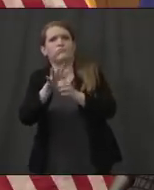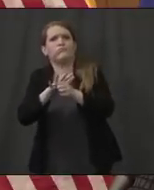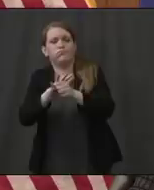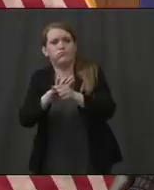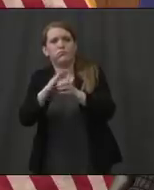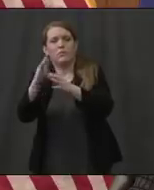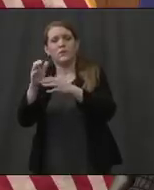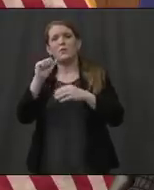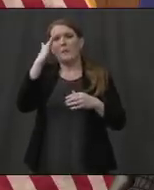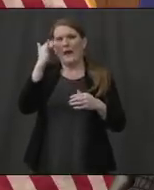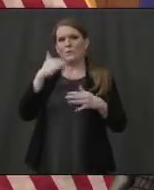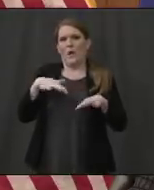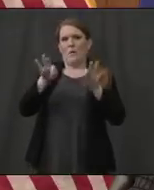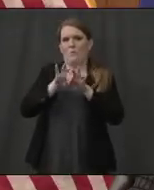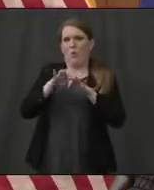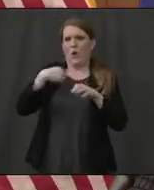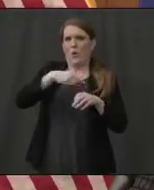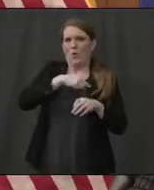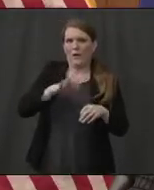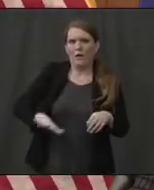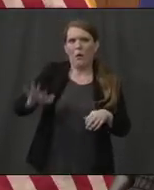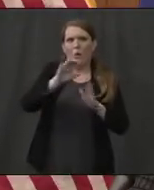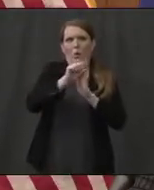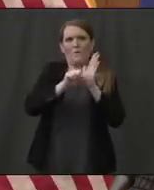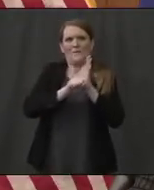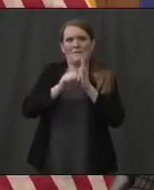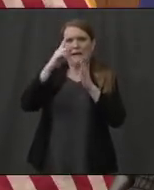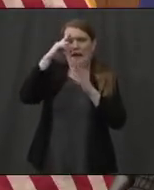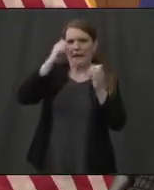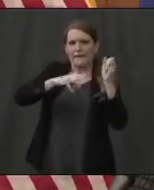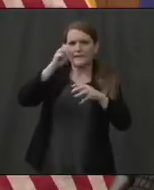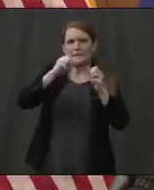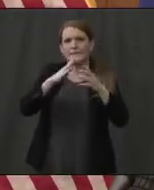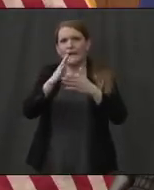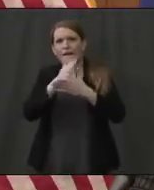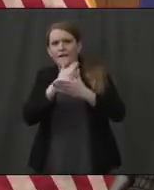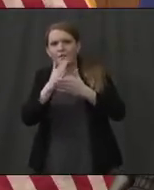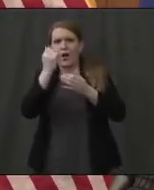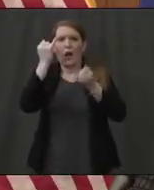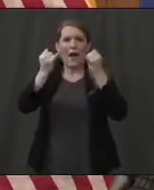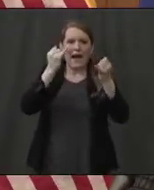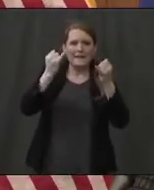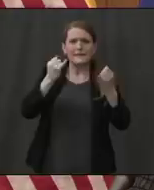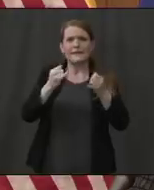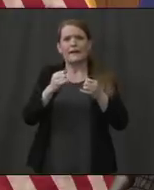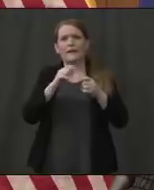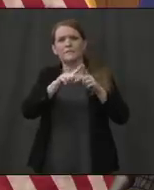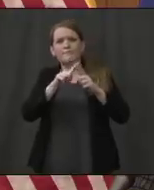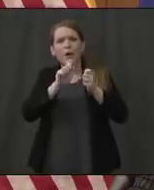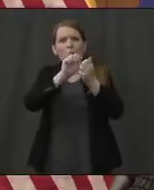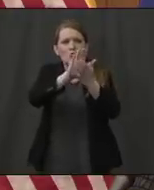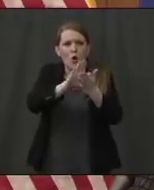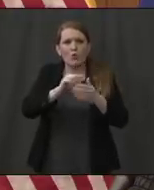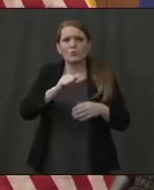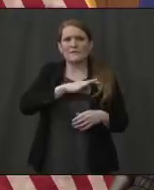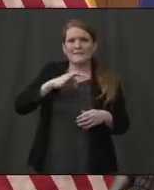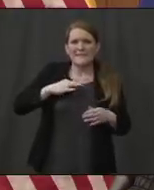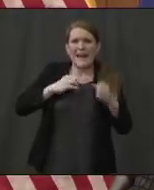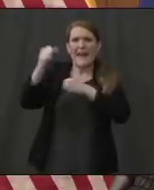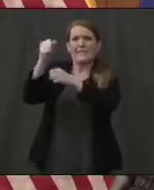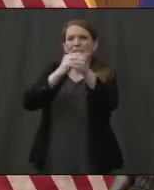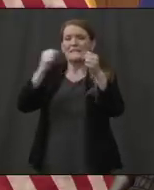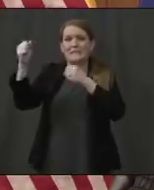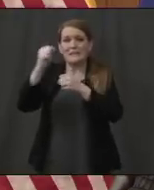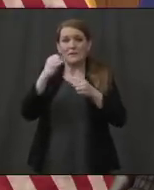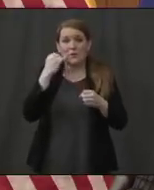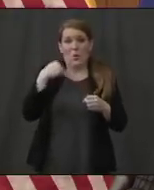sharing ideas, resources, models, personnel, and when one health system or one hospital has a